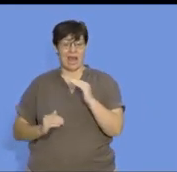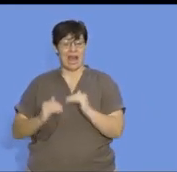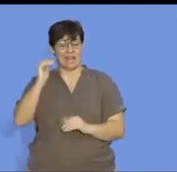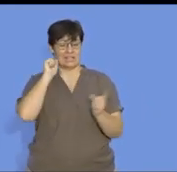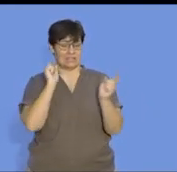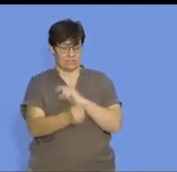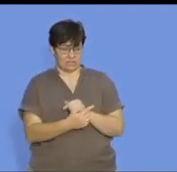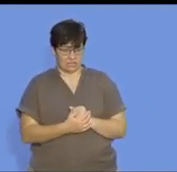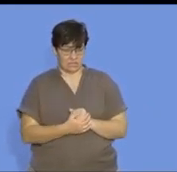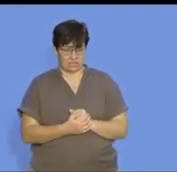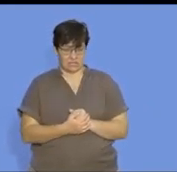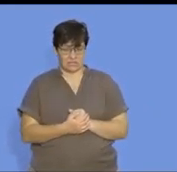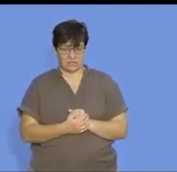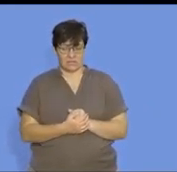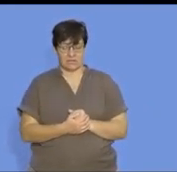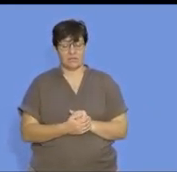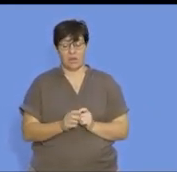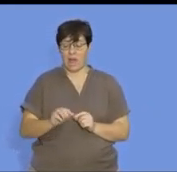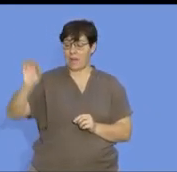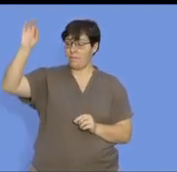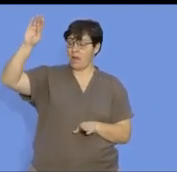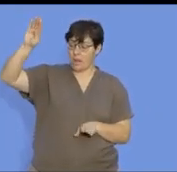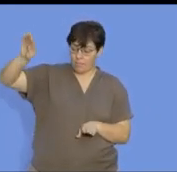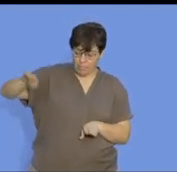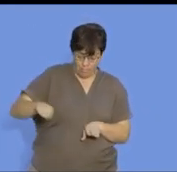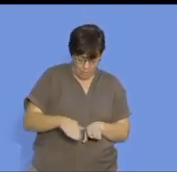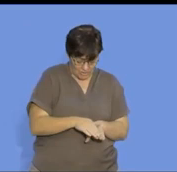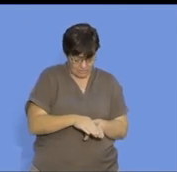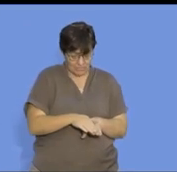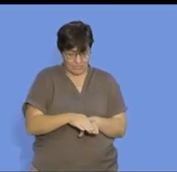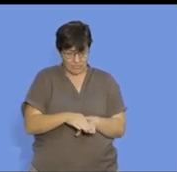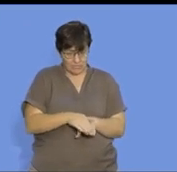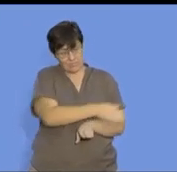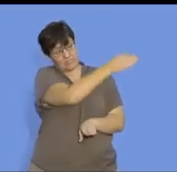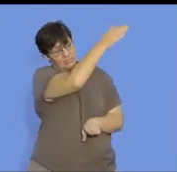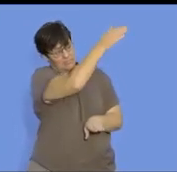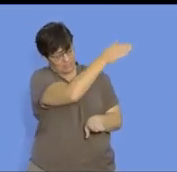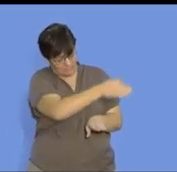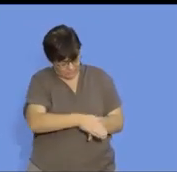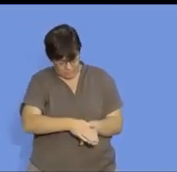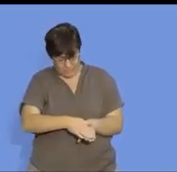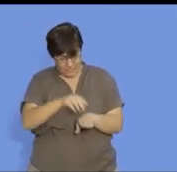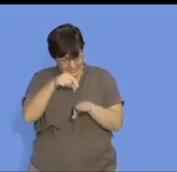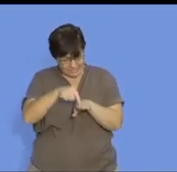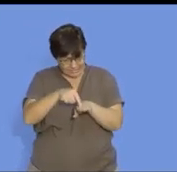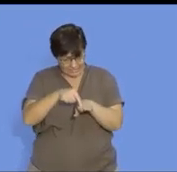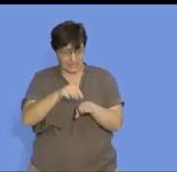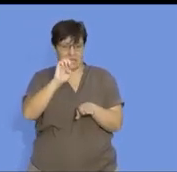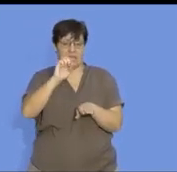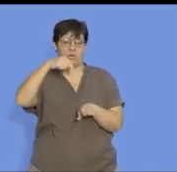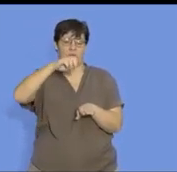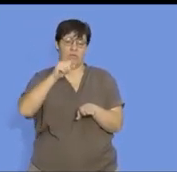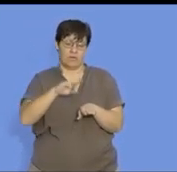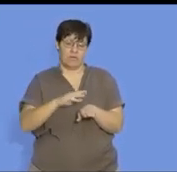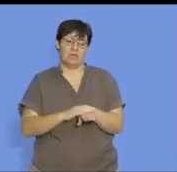the equilibrium position is when it's at the bottom. So this is the position where we say potential